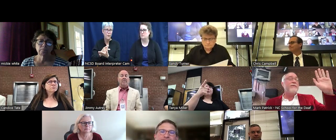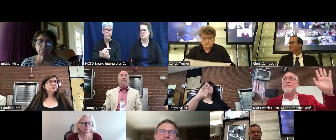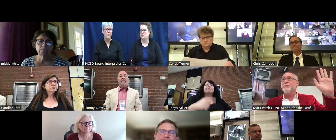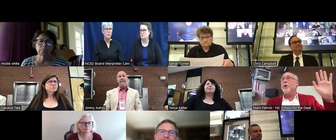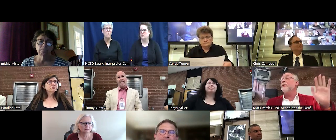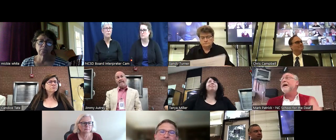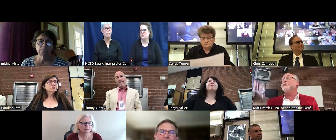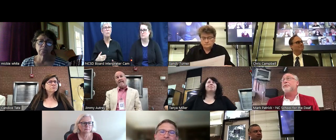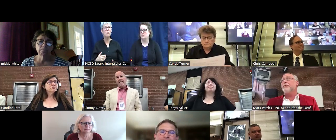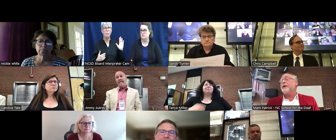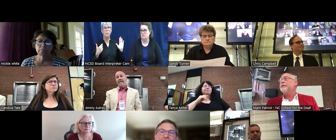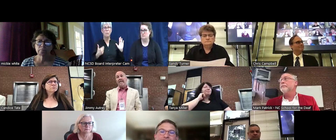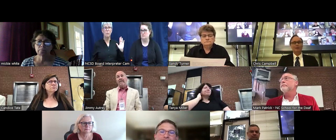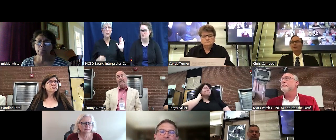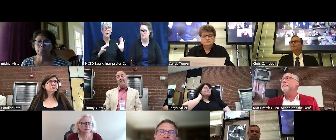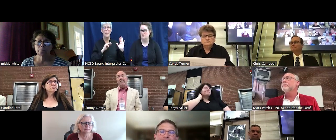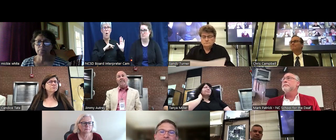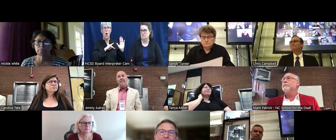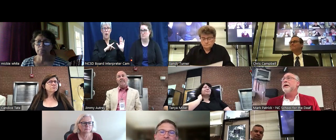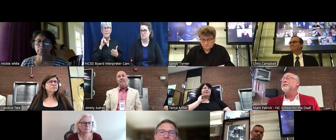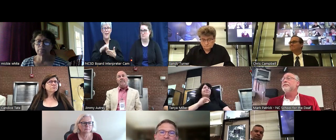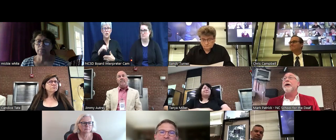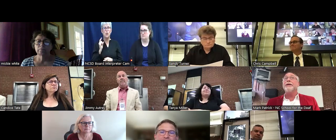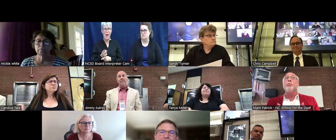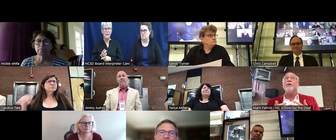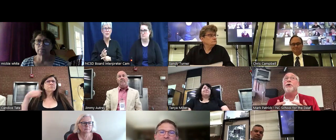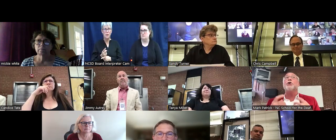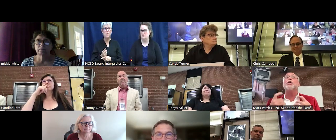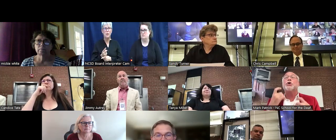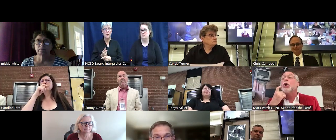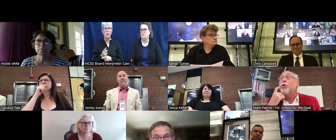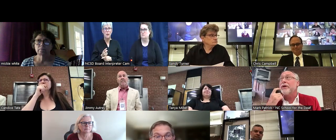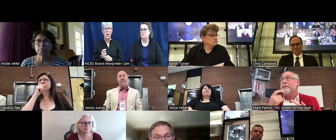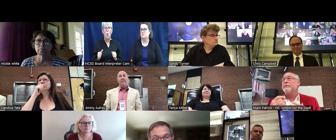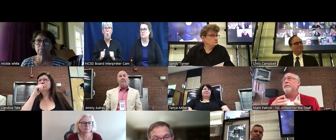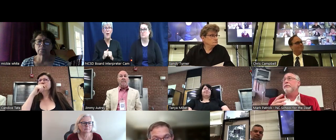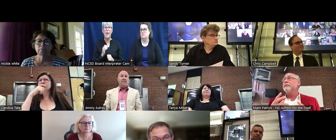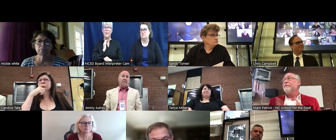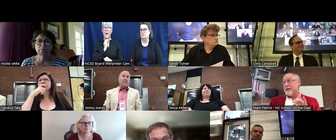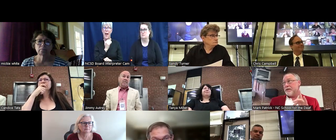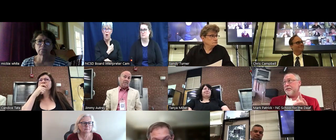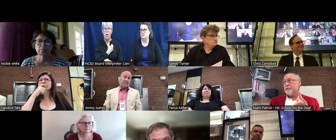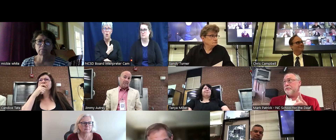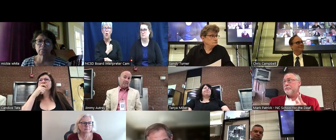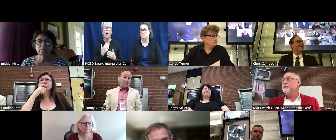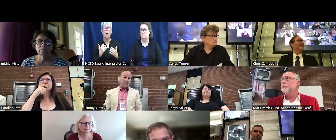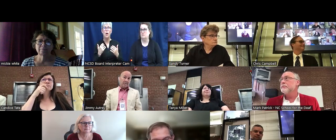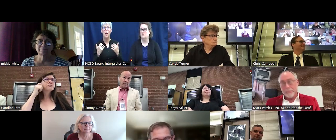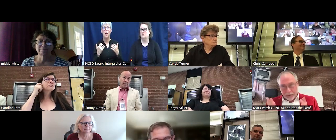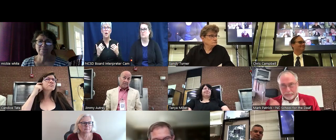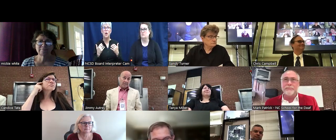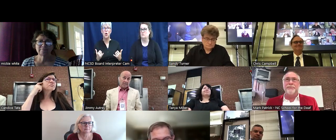And this is Mark, that's correct. As of right now, with our current vacancies.